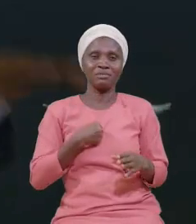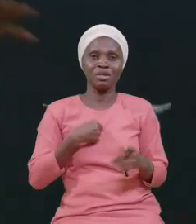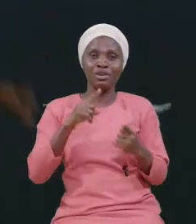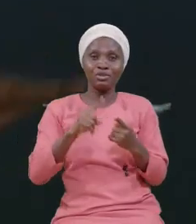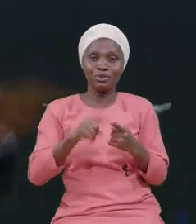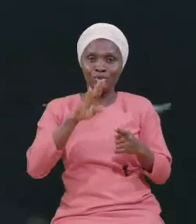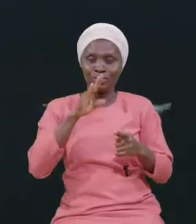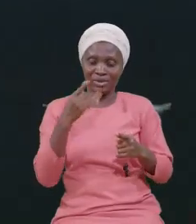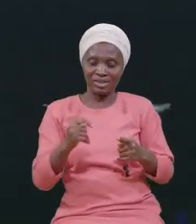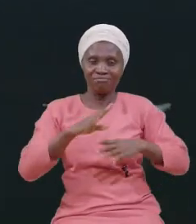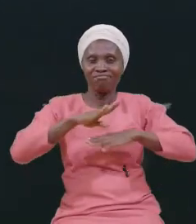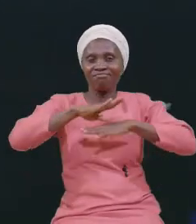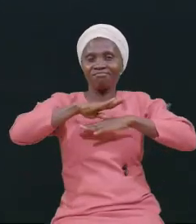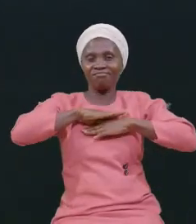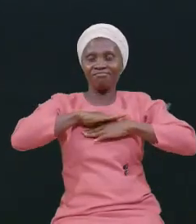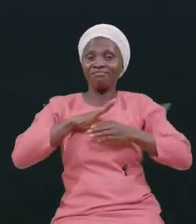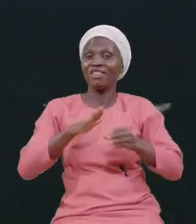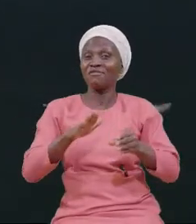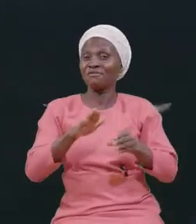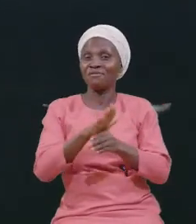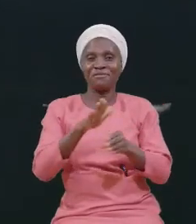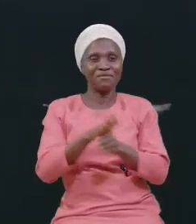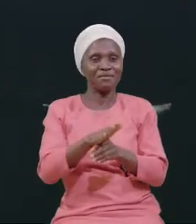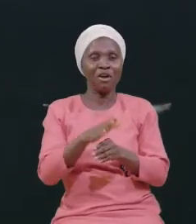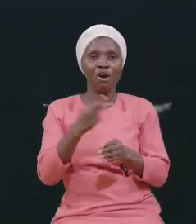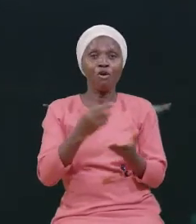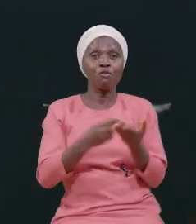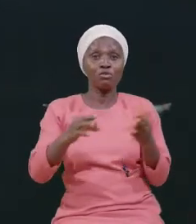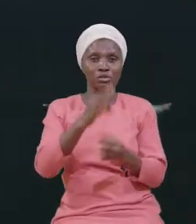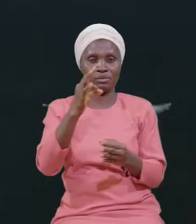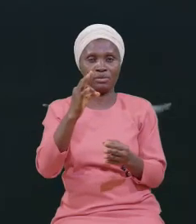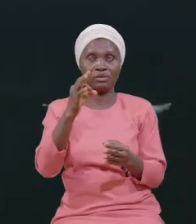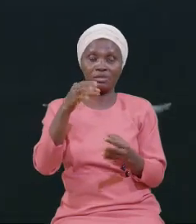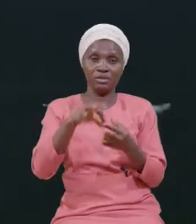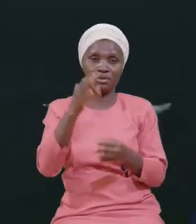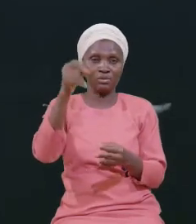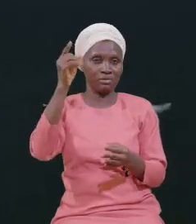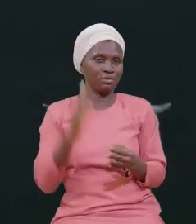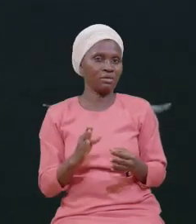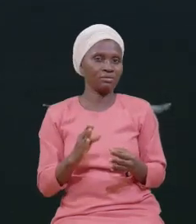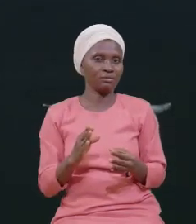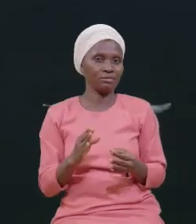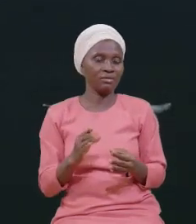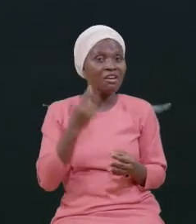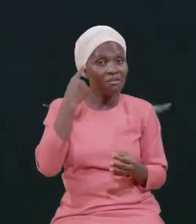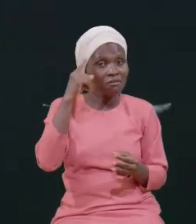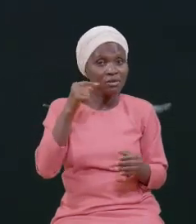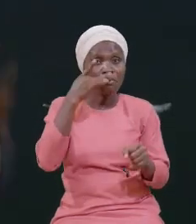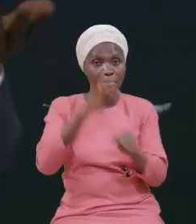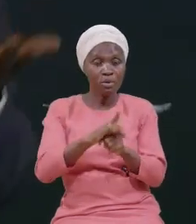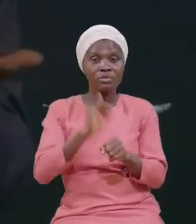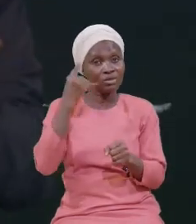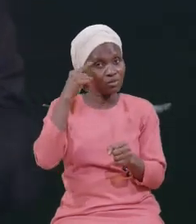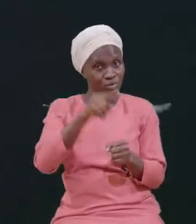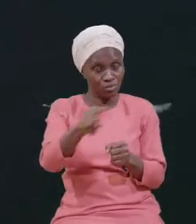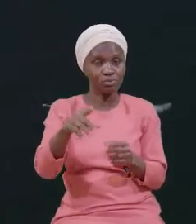satisfactory fullness of the Spirit of God. For the promise is unto you and to